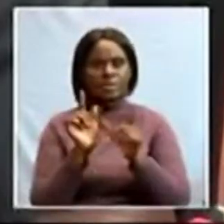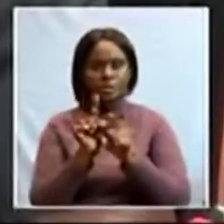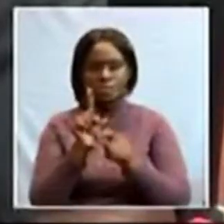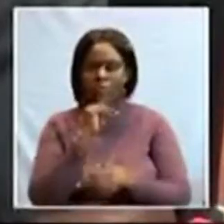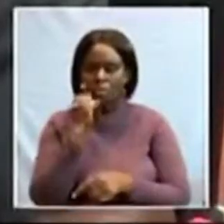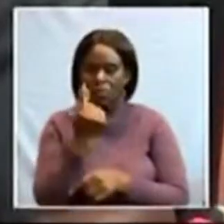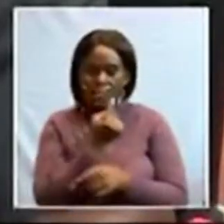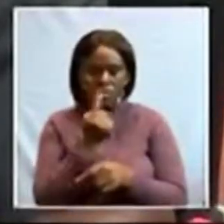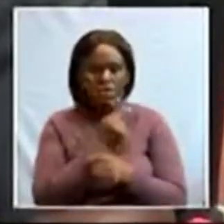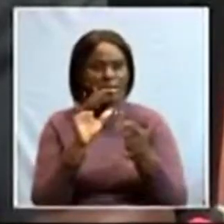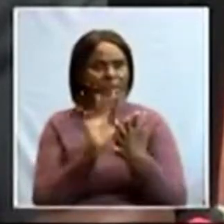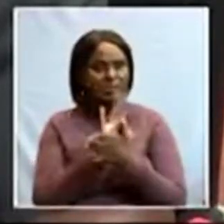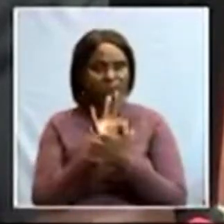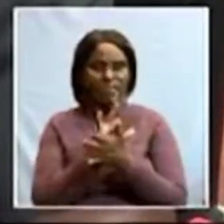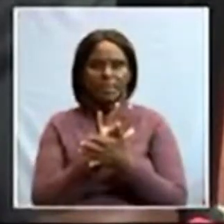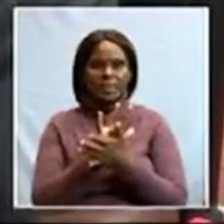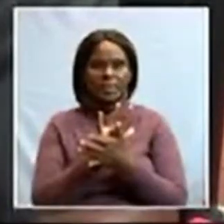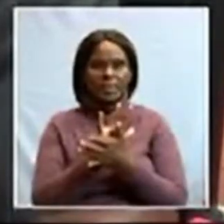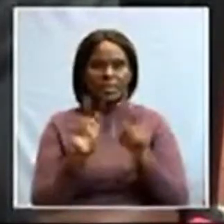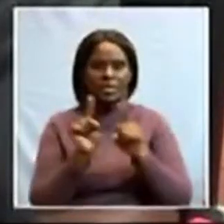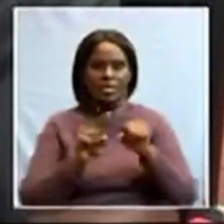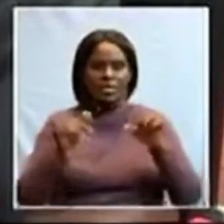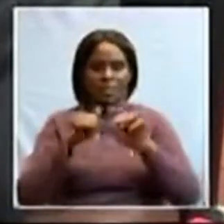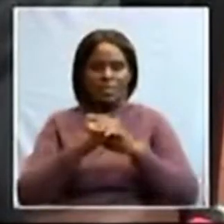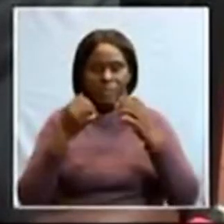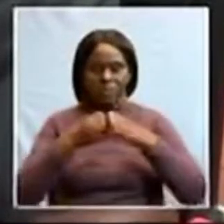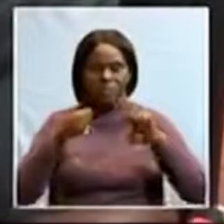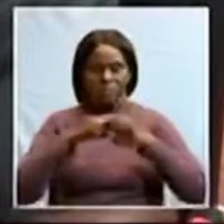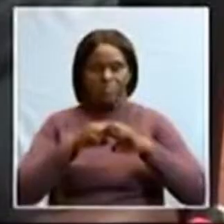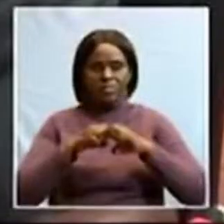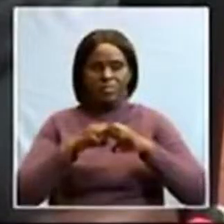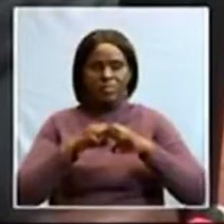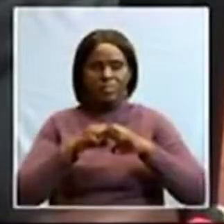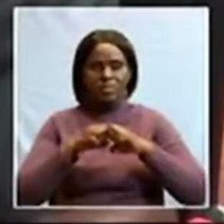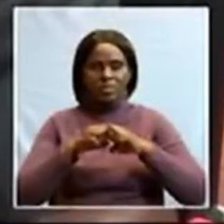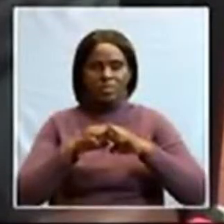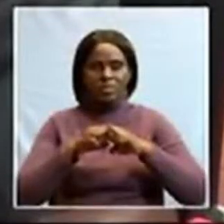the only documents, including even